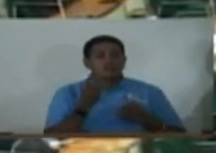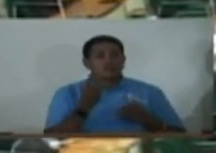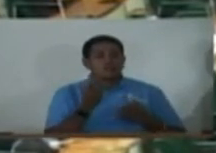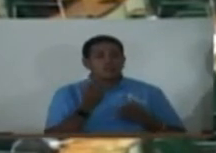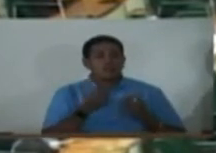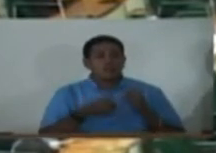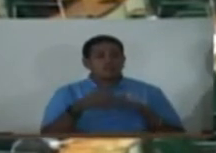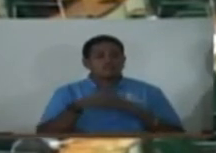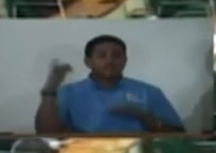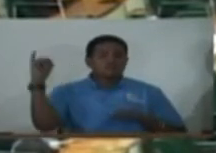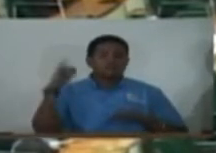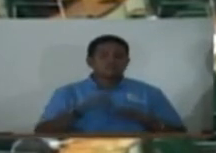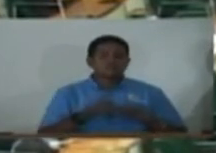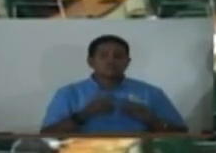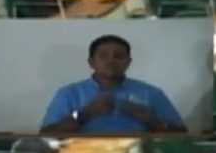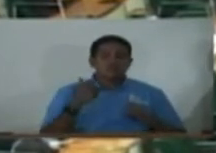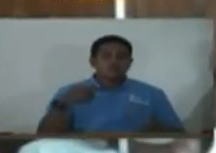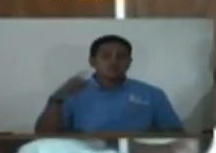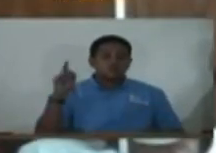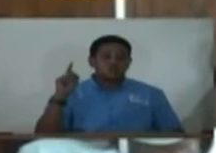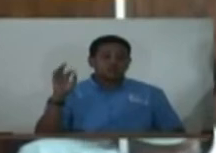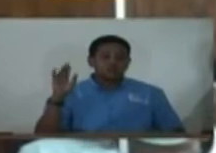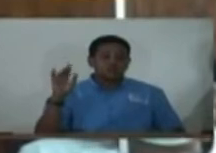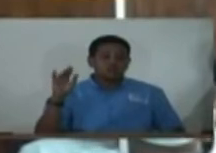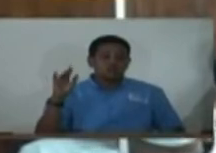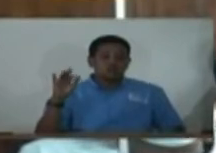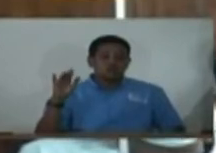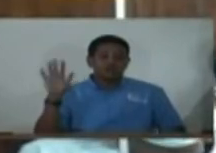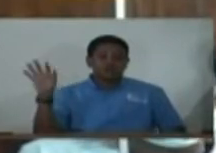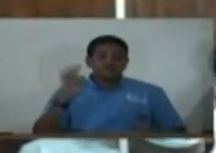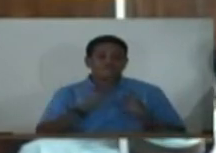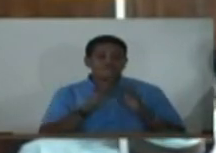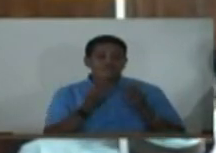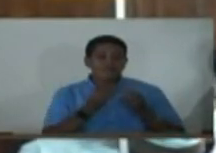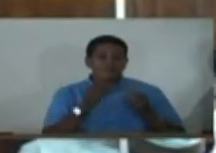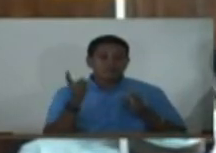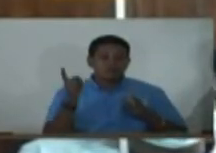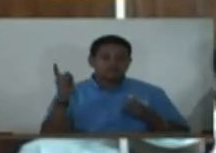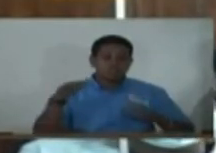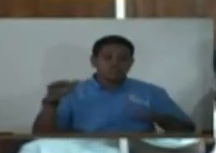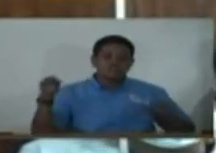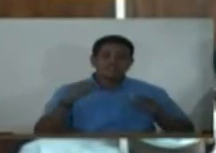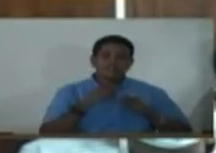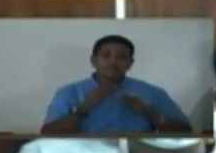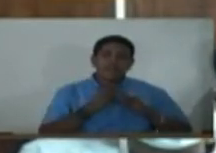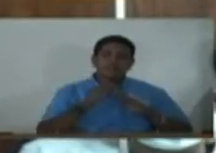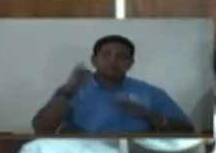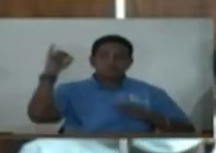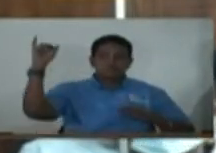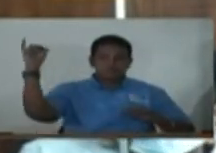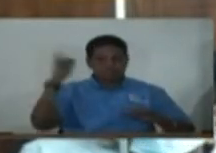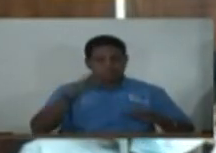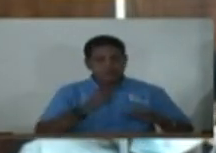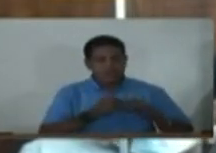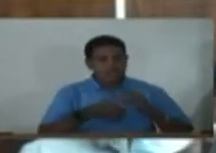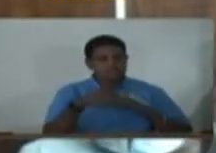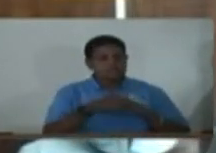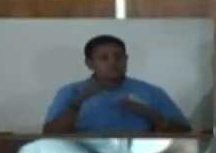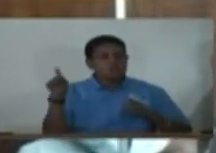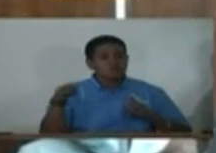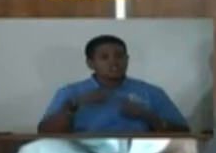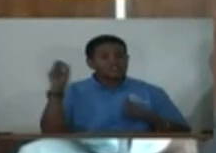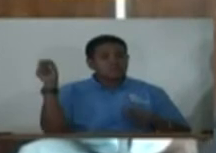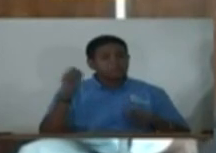evening from a trip to her family, her children in Miami. But that on